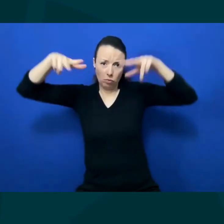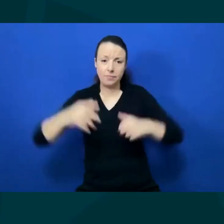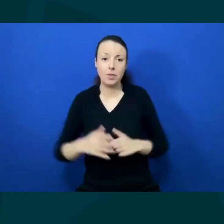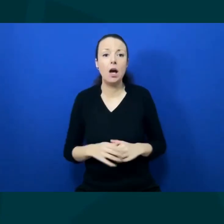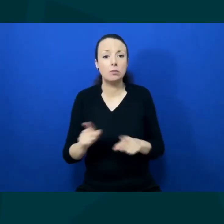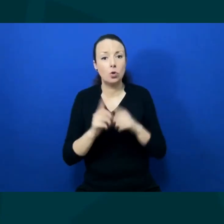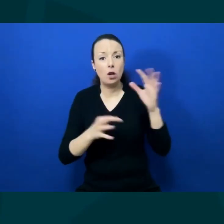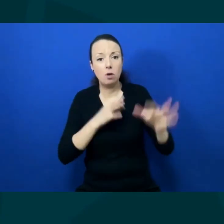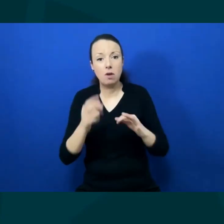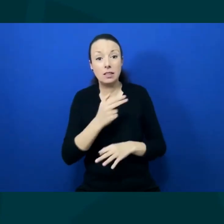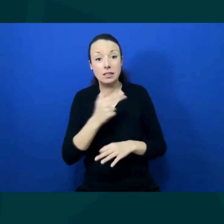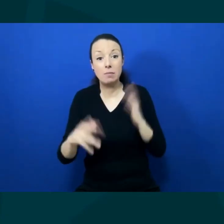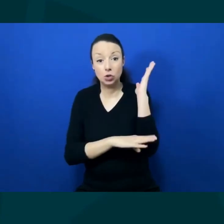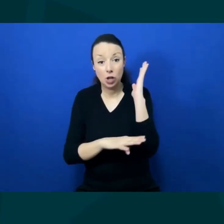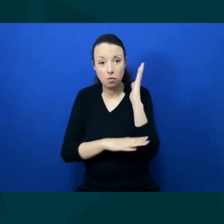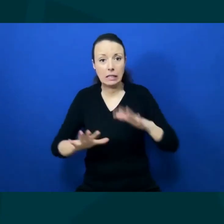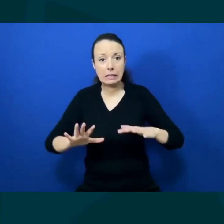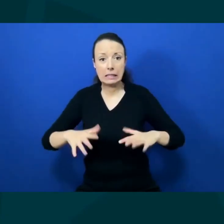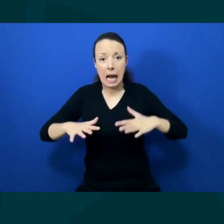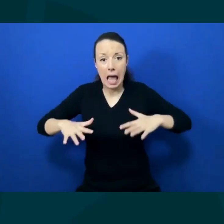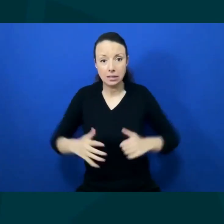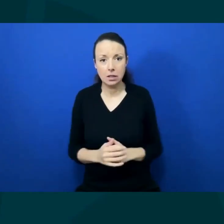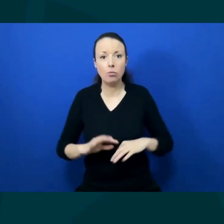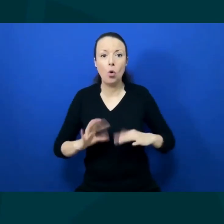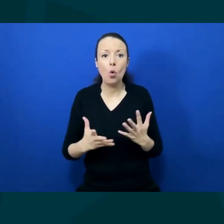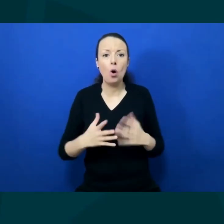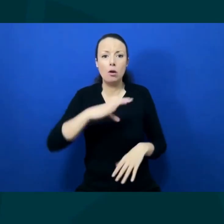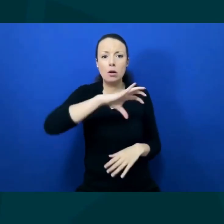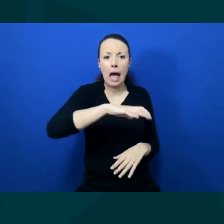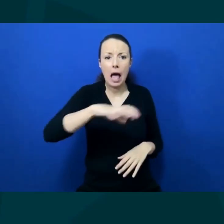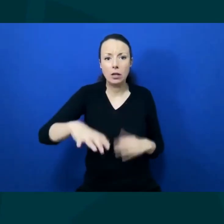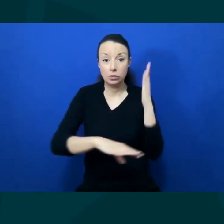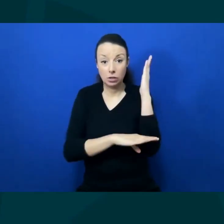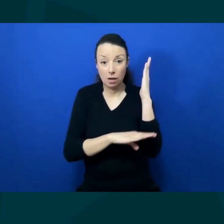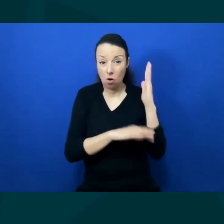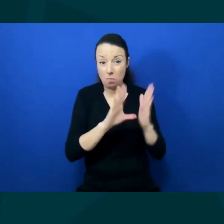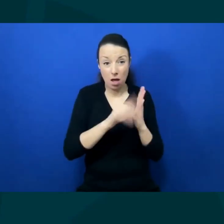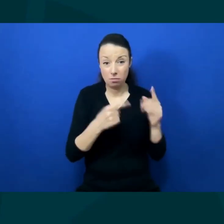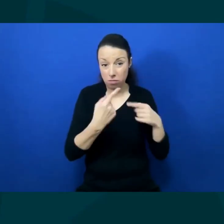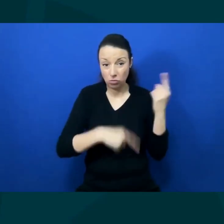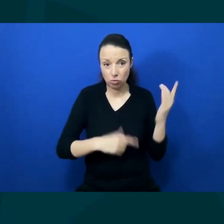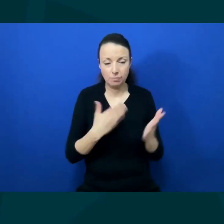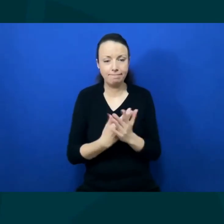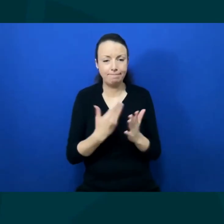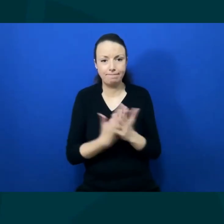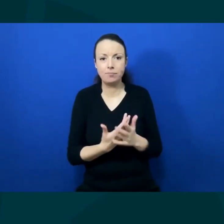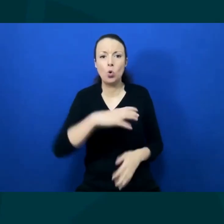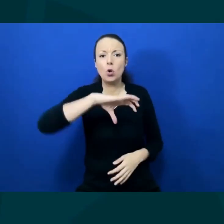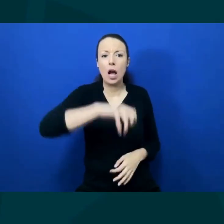plane. It was also spoken about tree stress, species that should not be used in